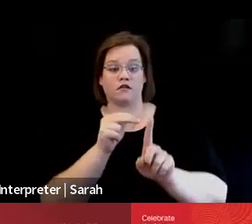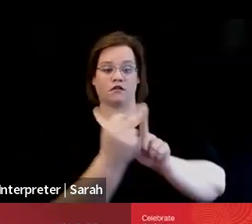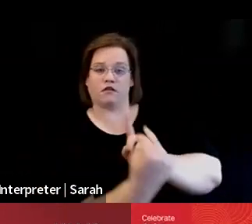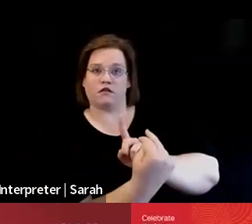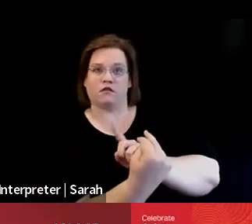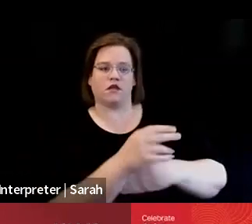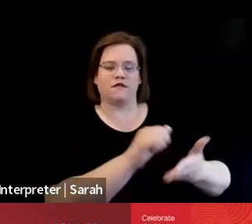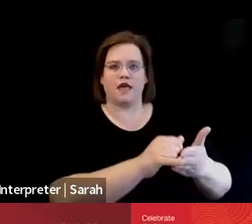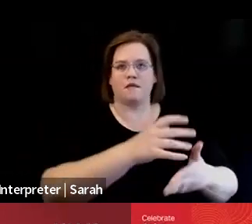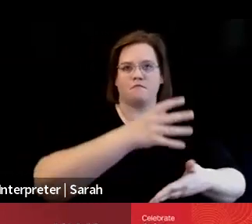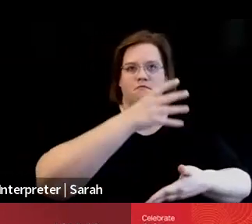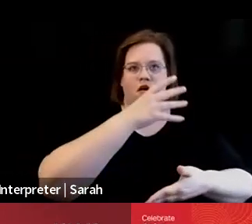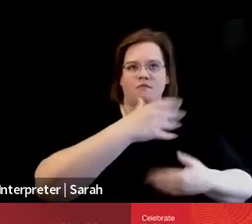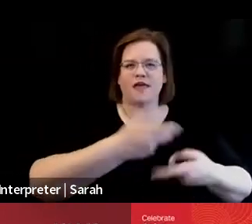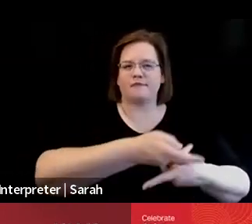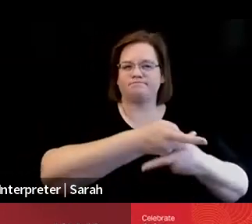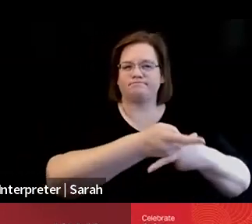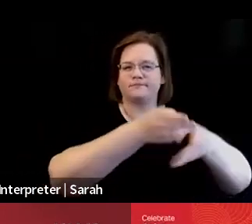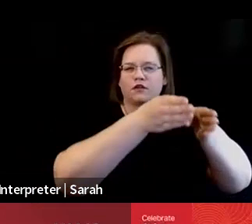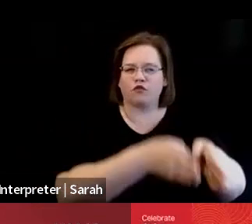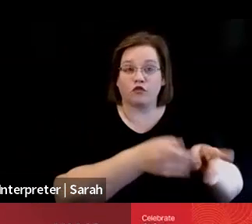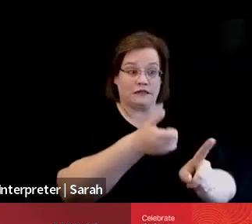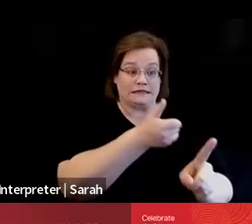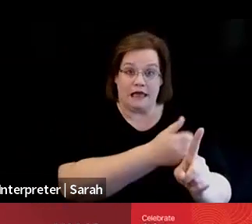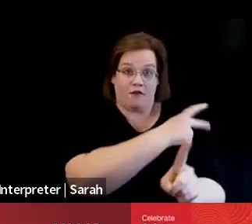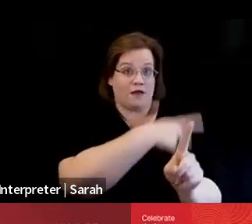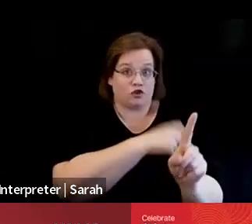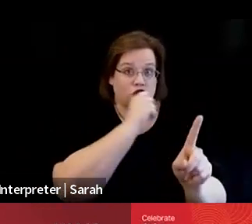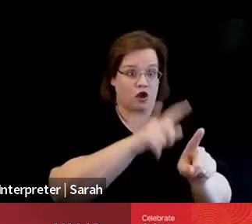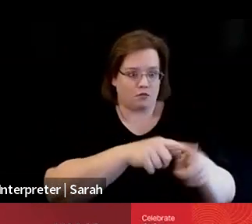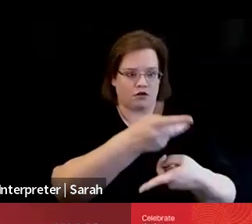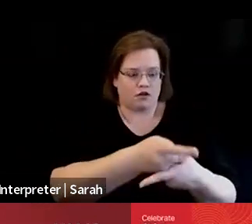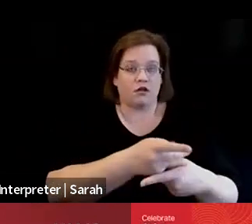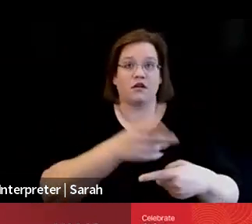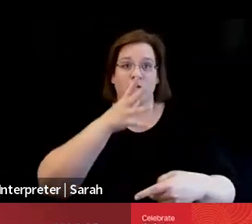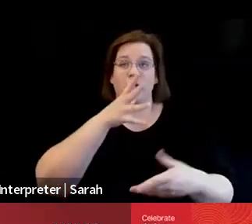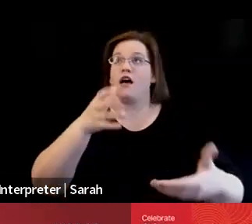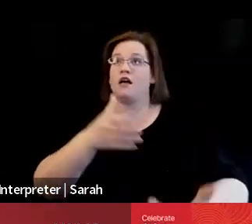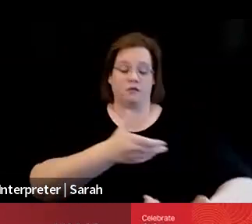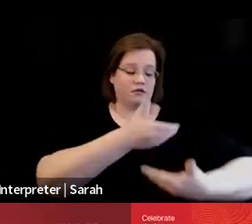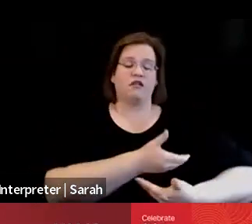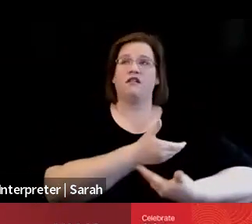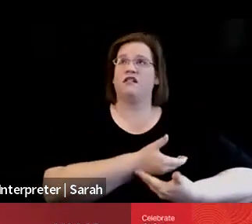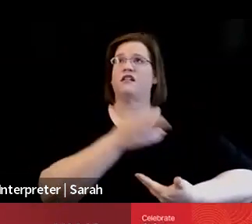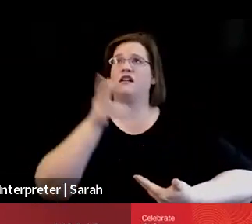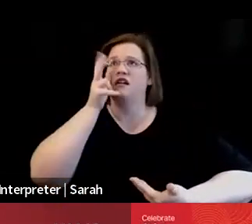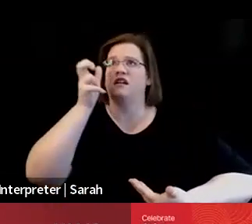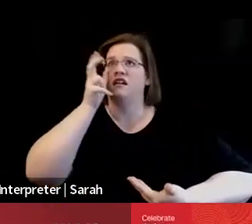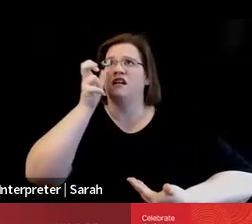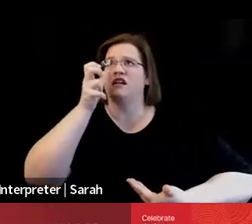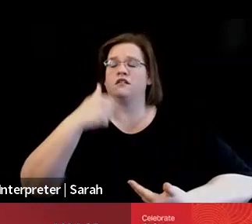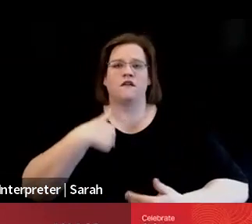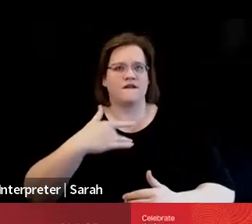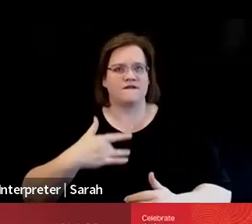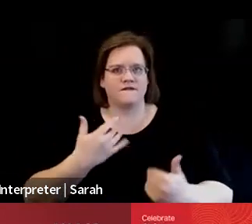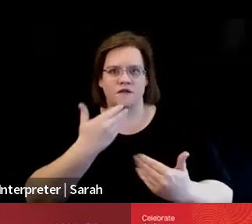that mom or that child of a parent, an aging parent. We're tired, we're stressed out, we don't feel well, we're perhaps